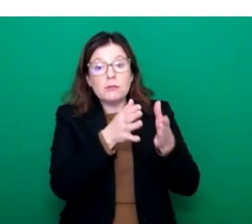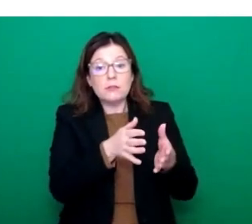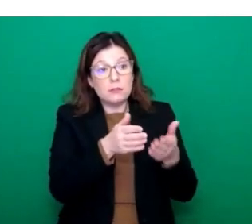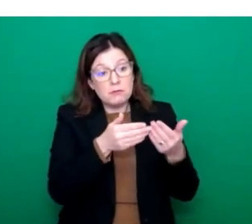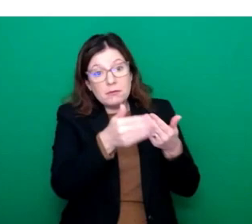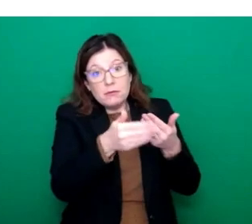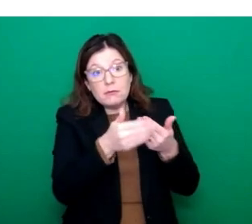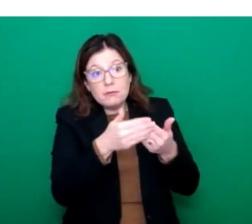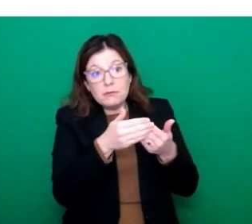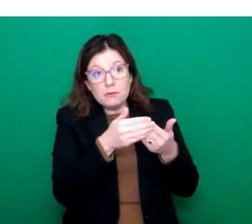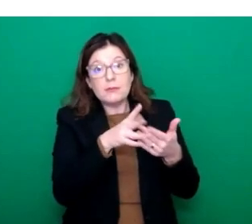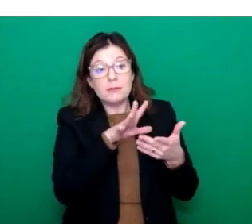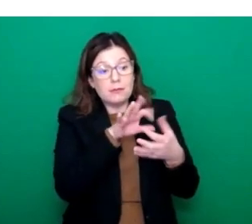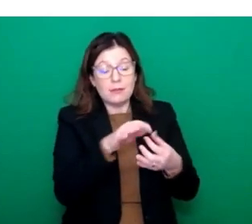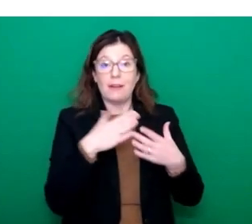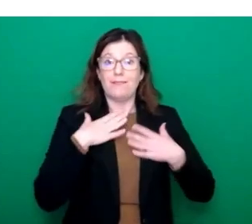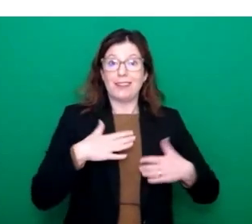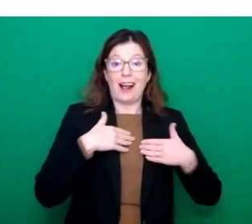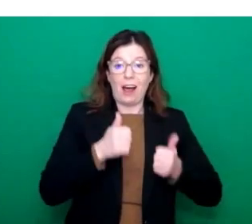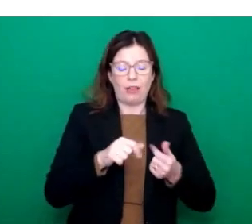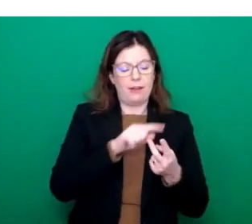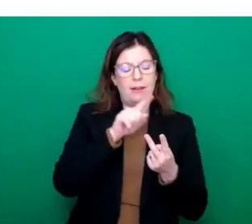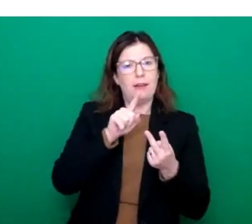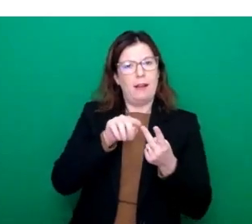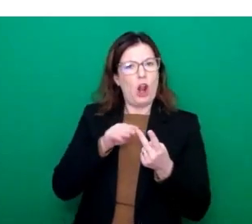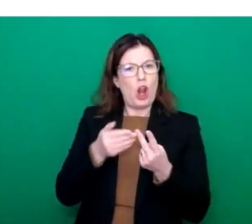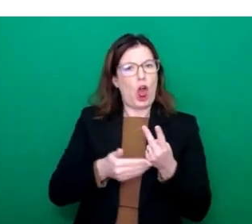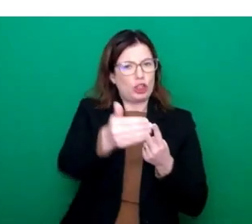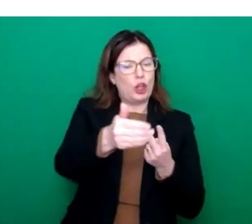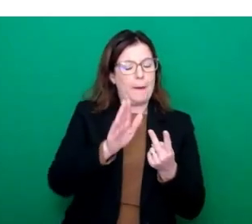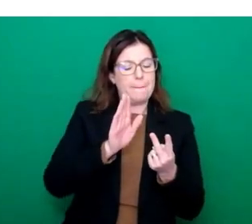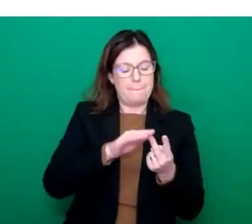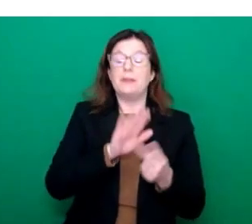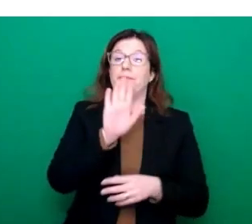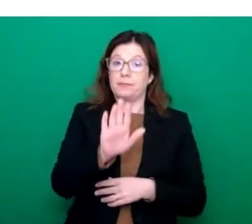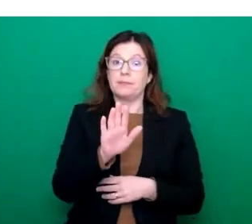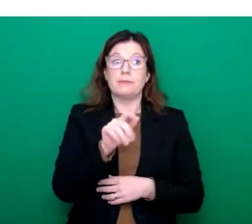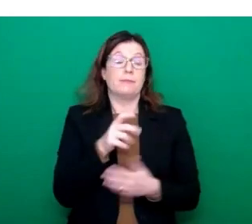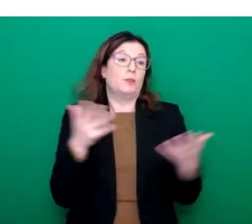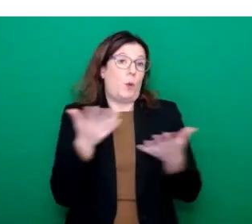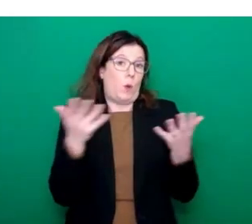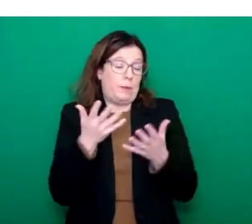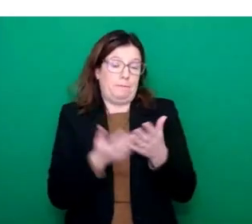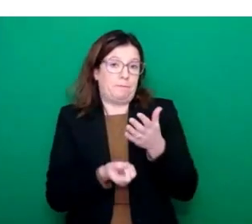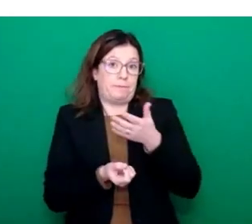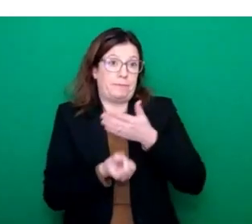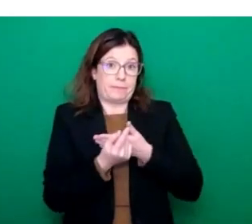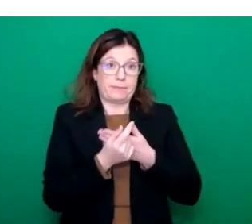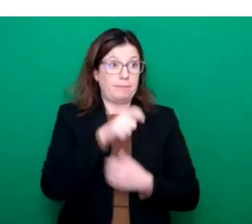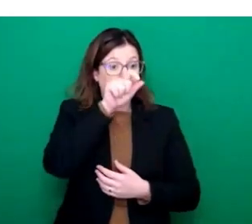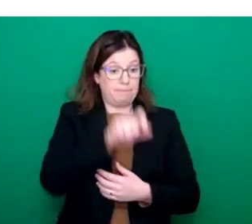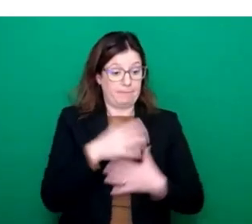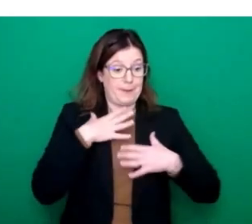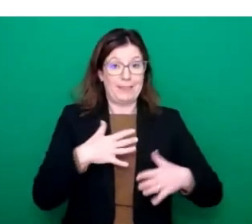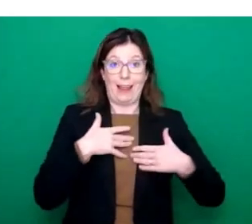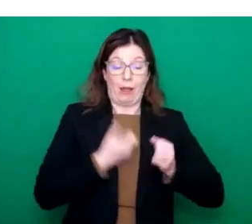future? And secondly, we can look sort of more longer term. But in terms of somebody who is faced with going into hospital,